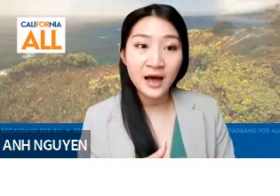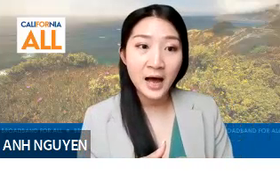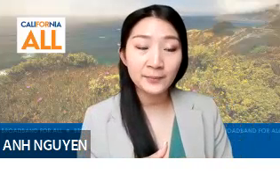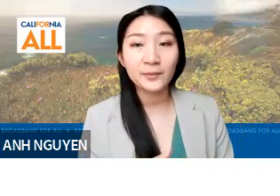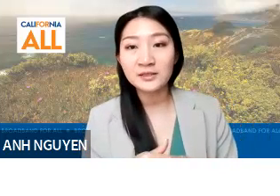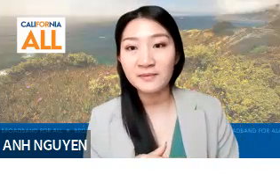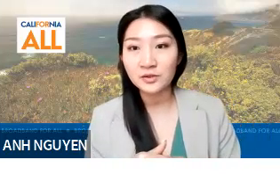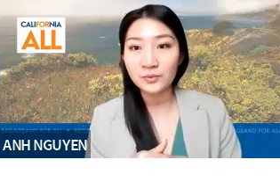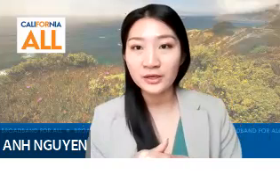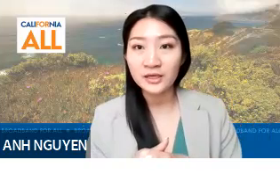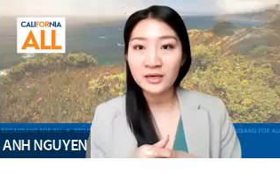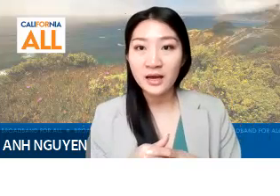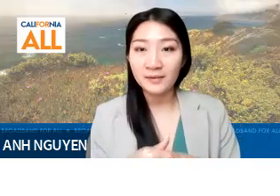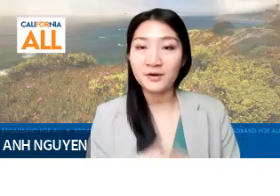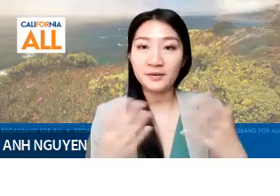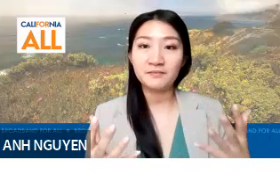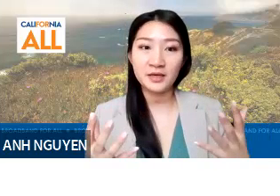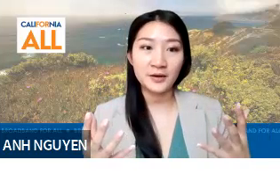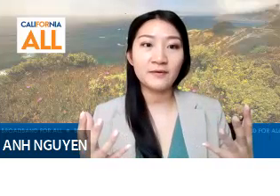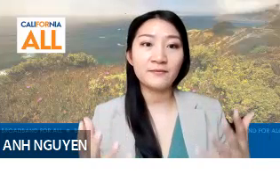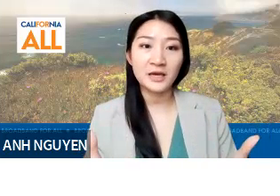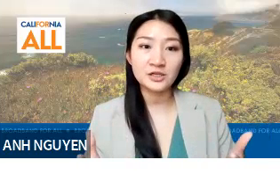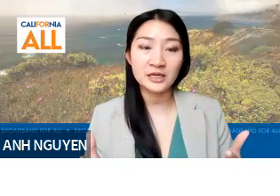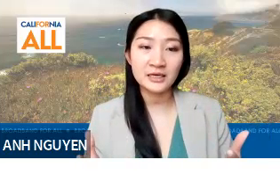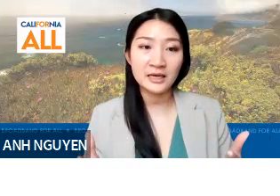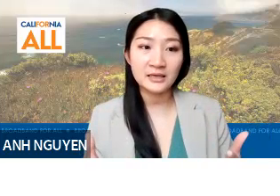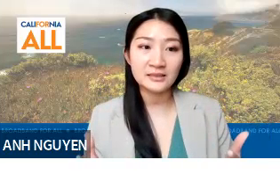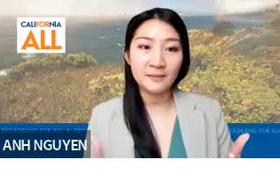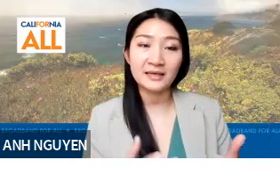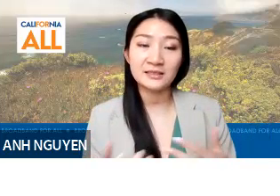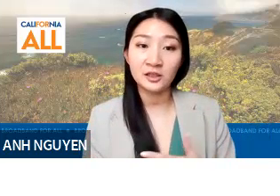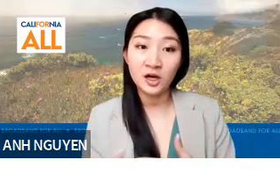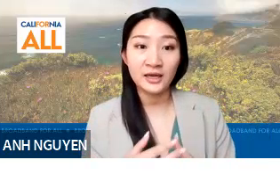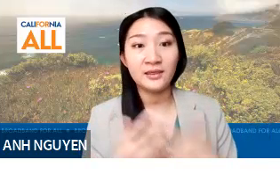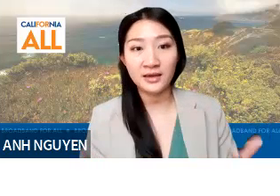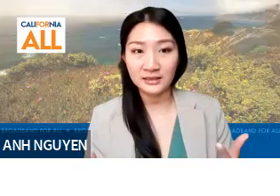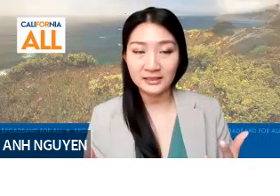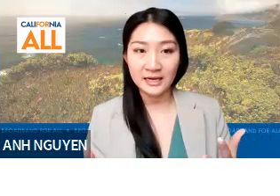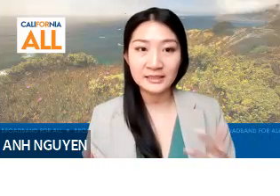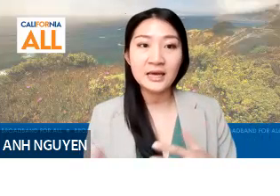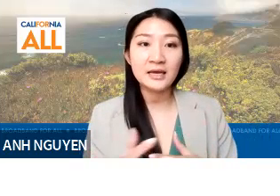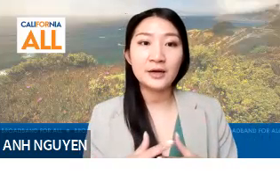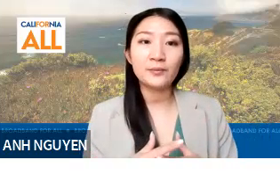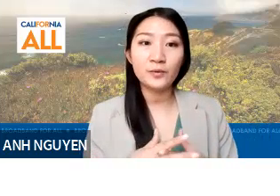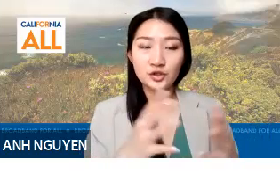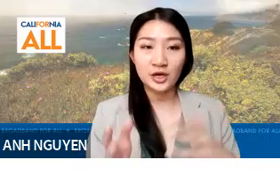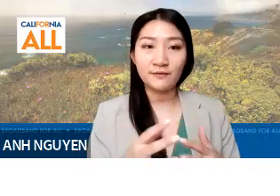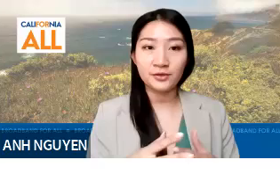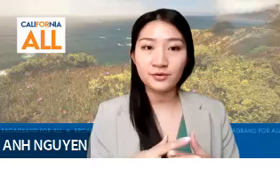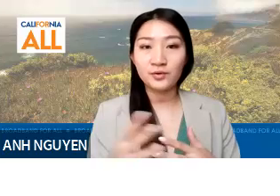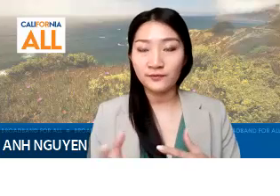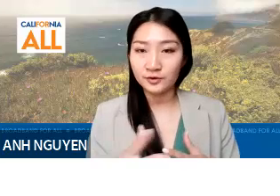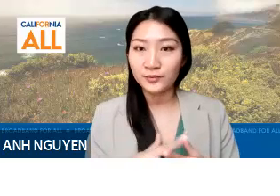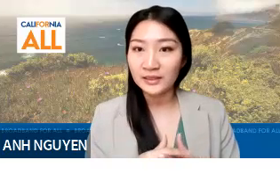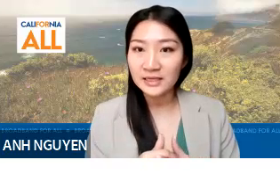digitalequity@state.ca.gov. We want to make sure their information is passed along and they can decide which of